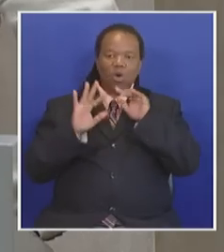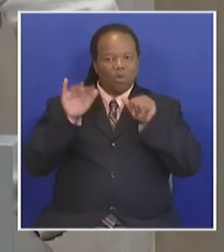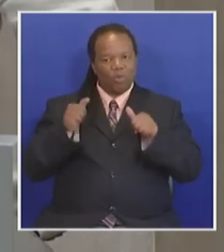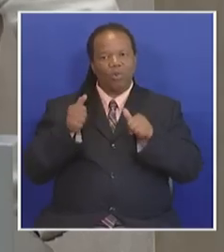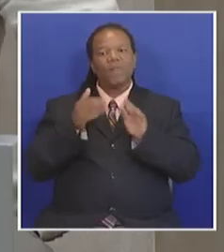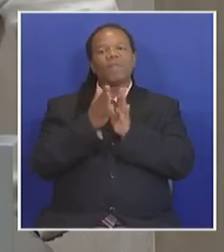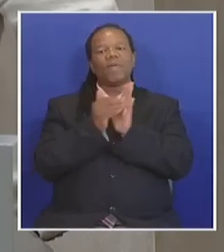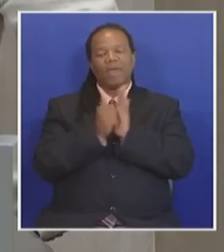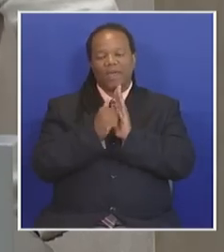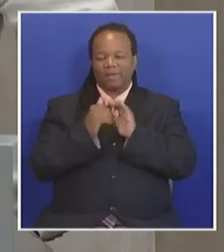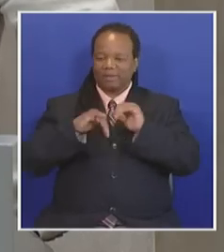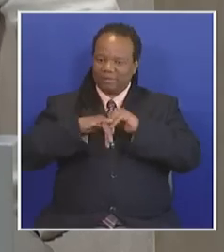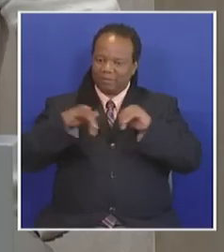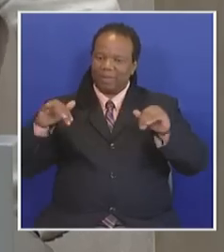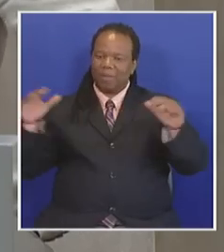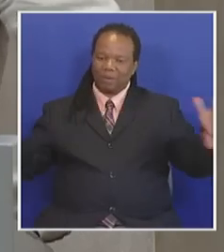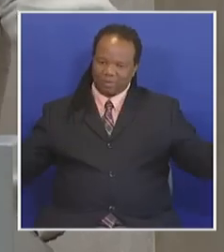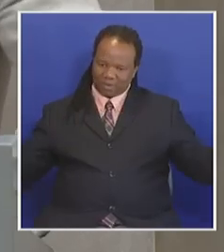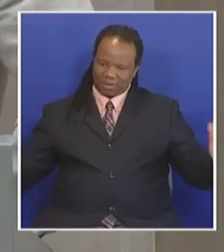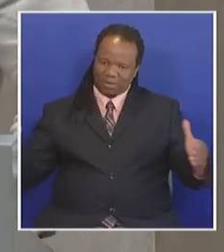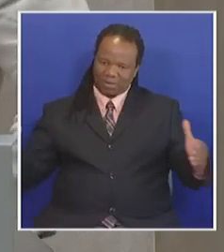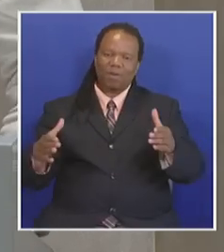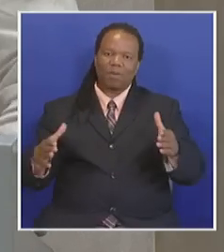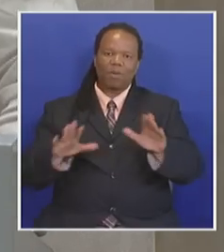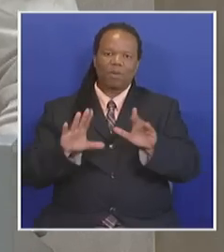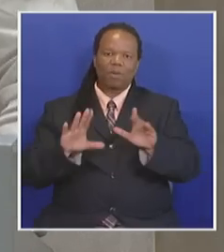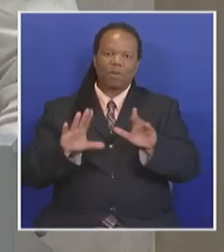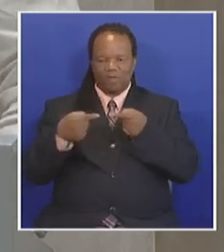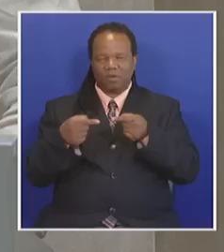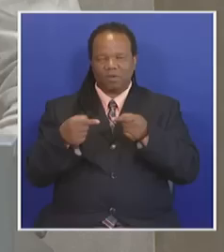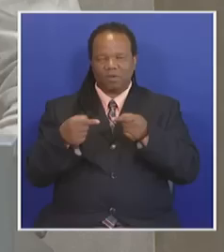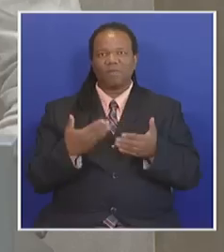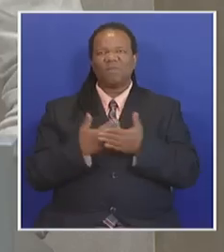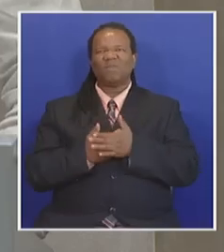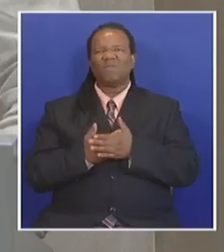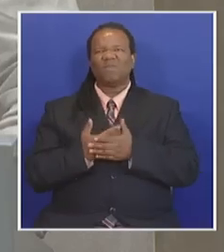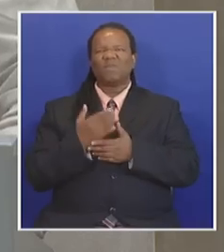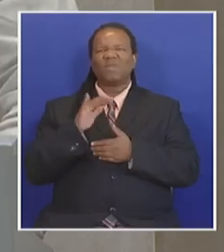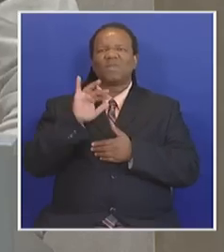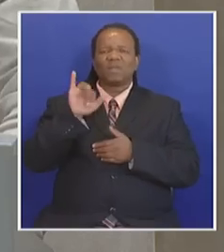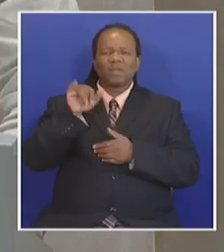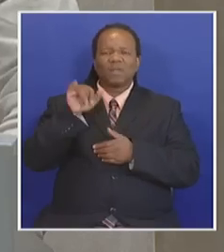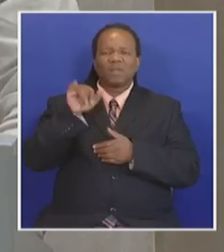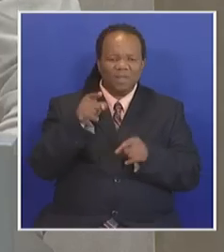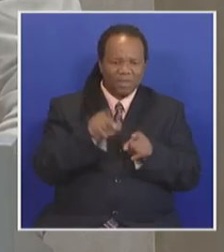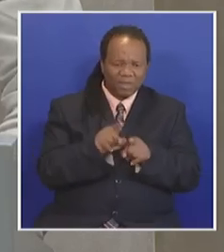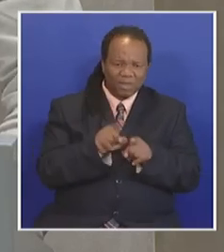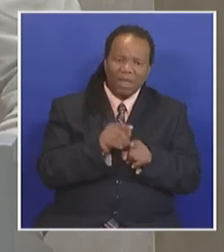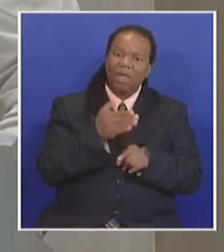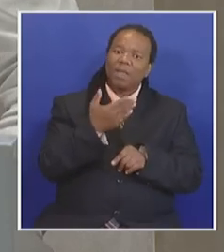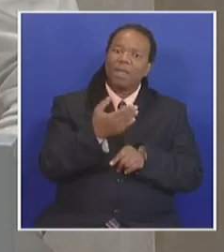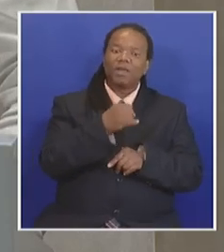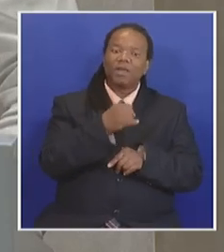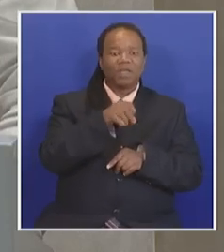and co-govern without all hell breaking loose. It is the former JSBs that got turned into the regional councils in